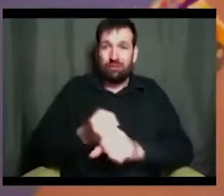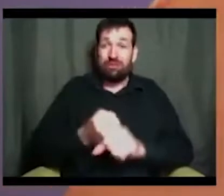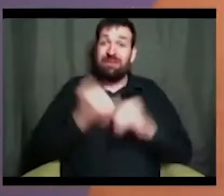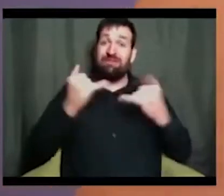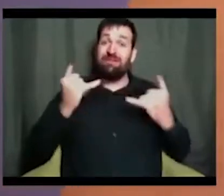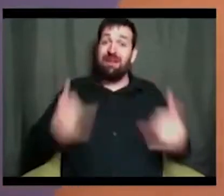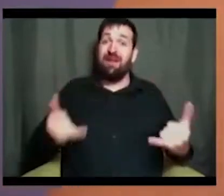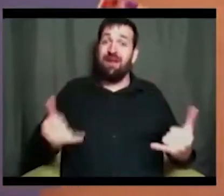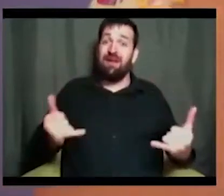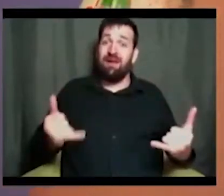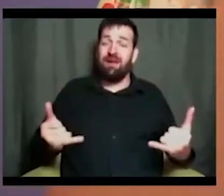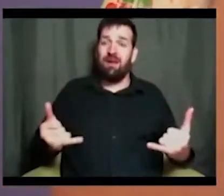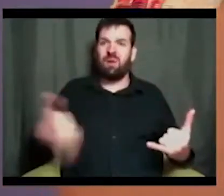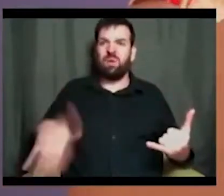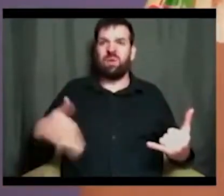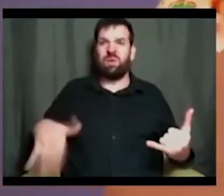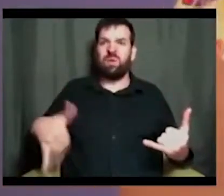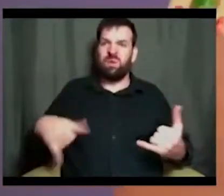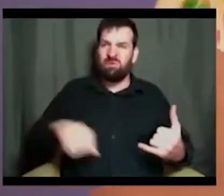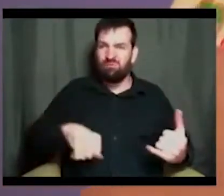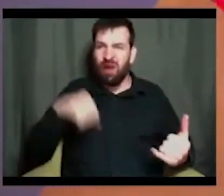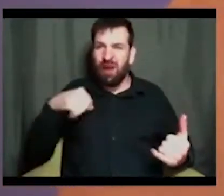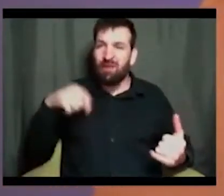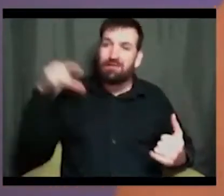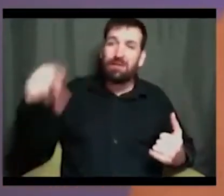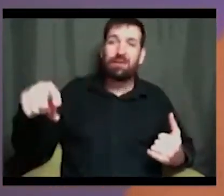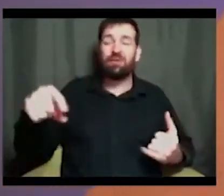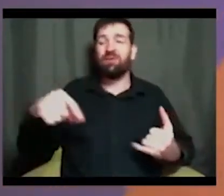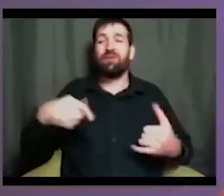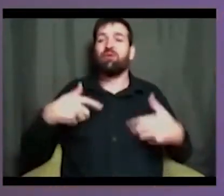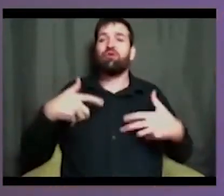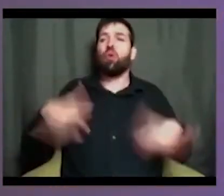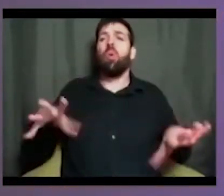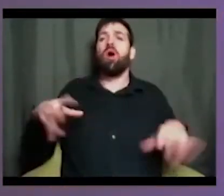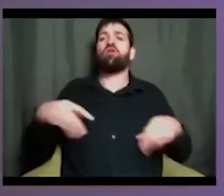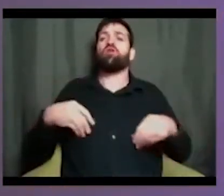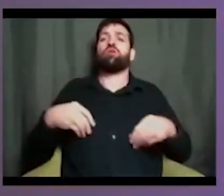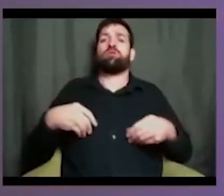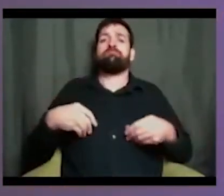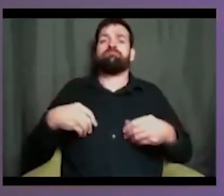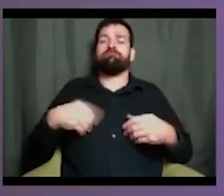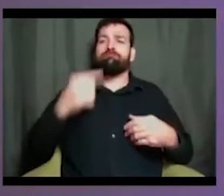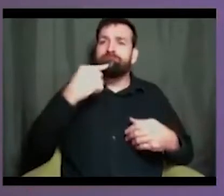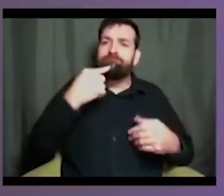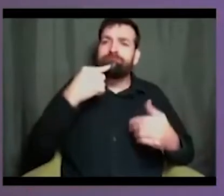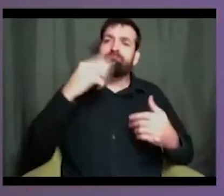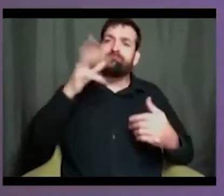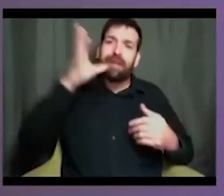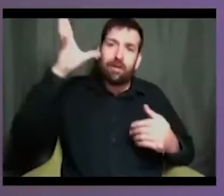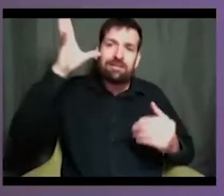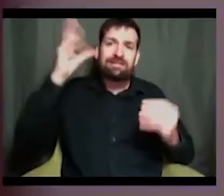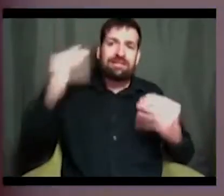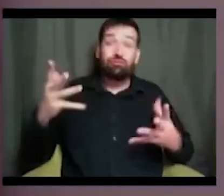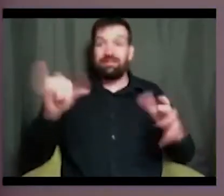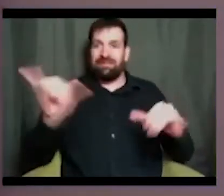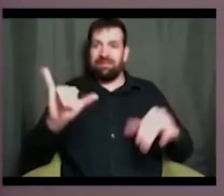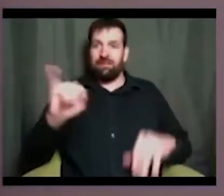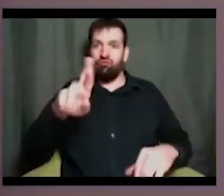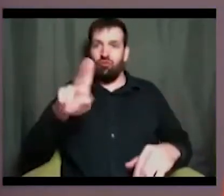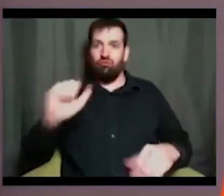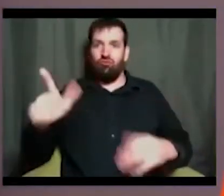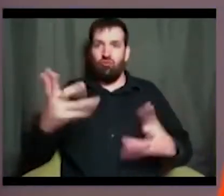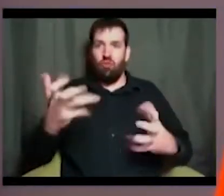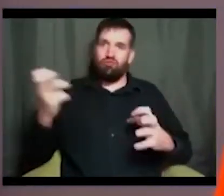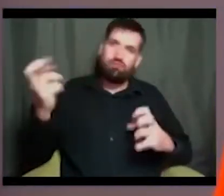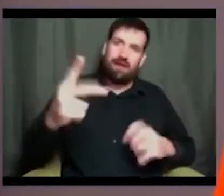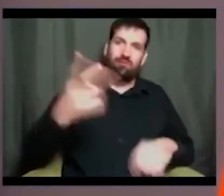mom and dad's so proud of you to do something, and they don't want to let people down. They don't want to let their teachers down. They're like Russell. They're trying to get life back to normal, and they're one